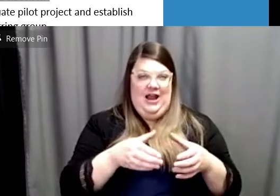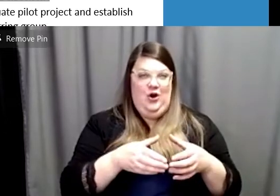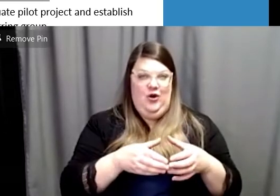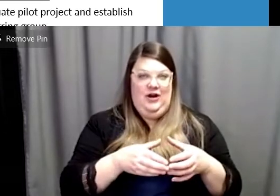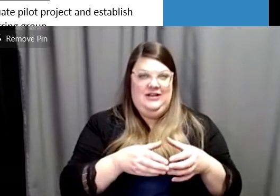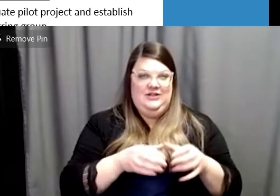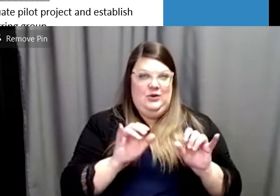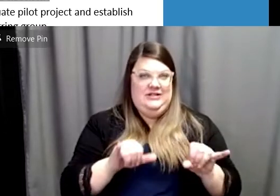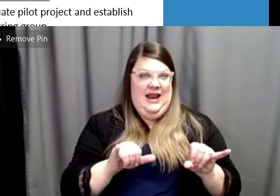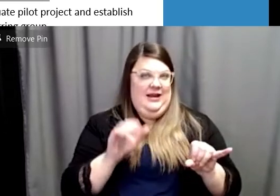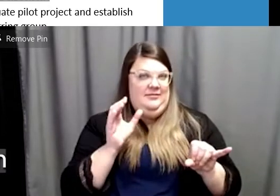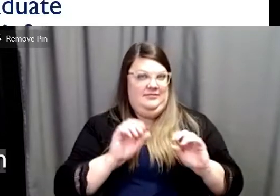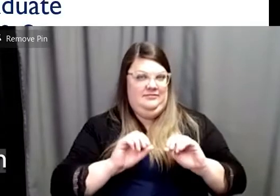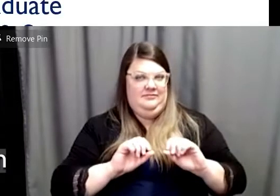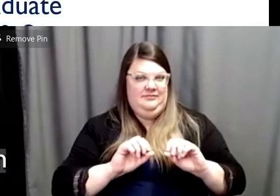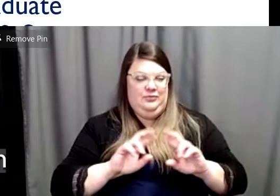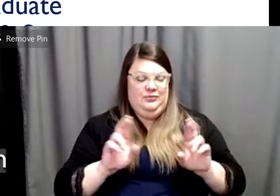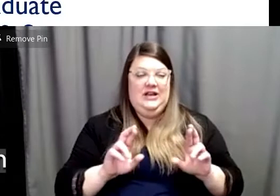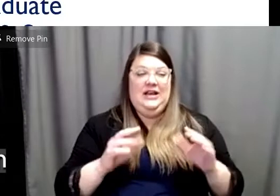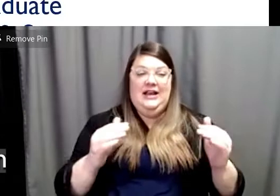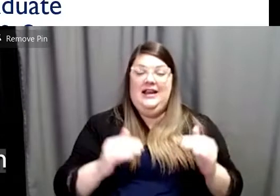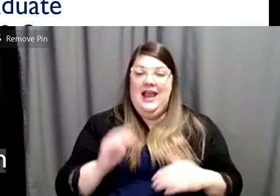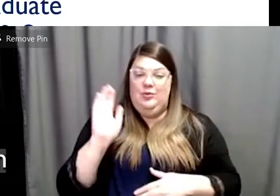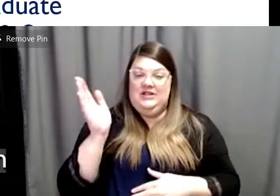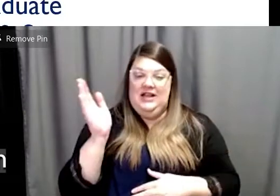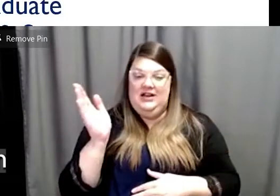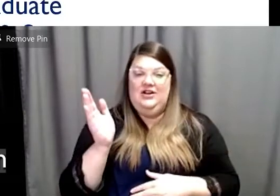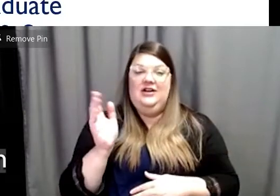tuned. Our next presenters